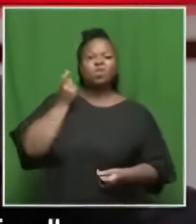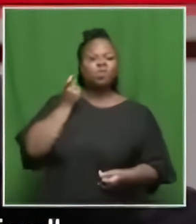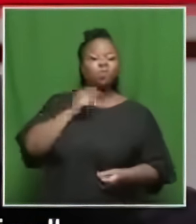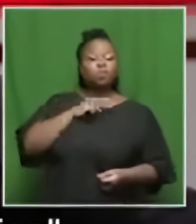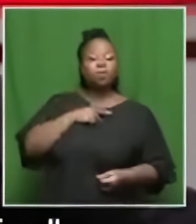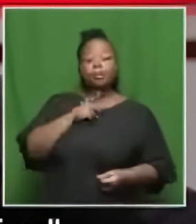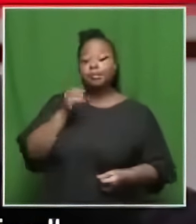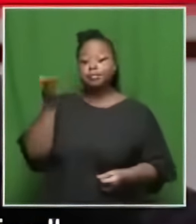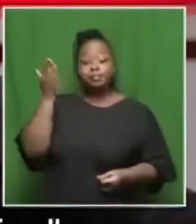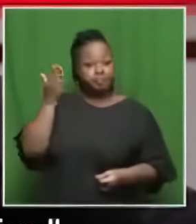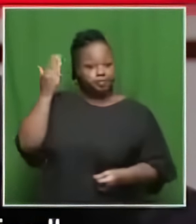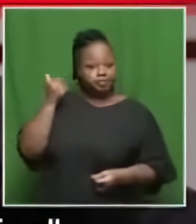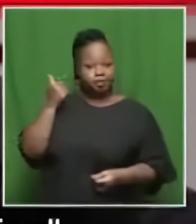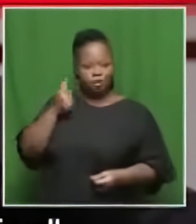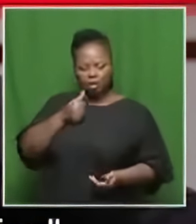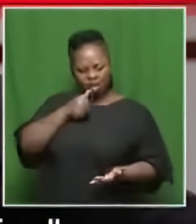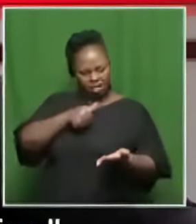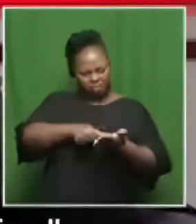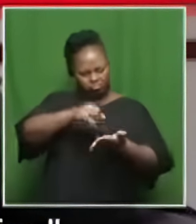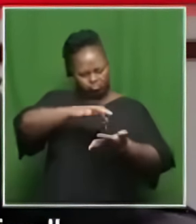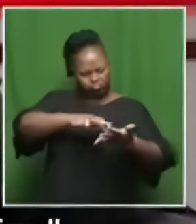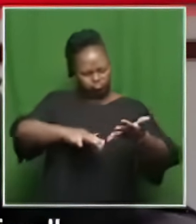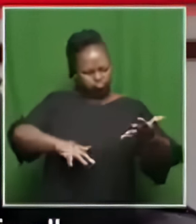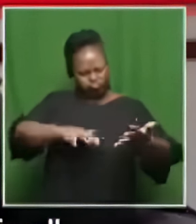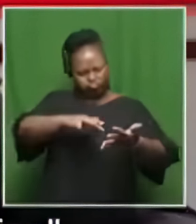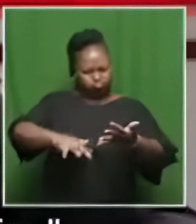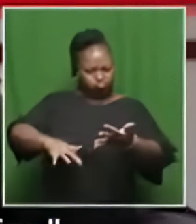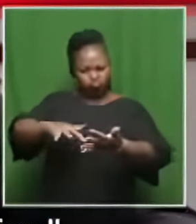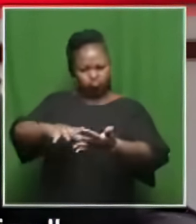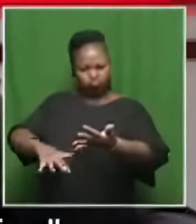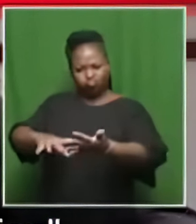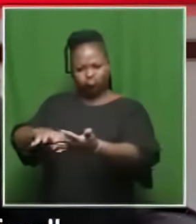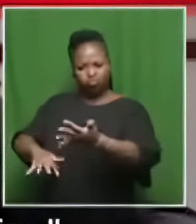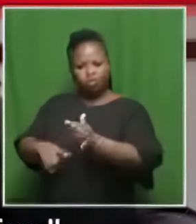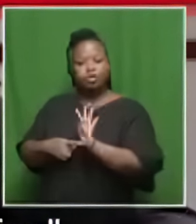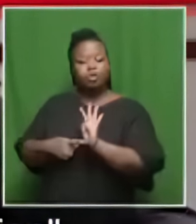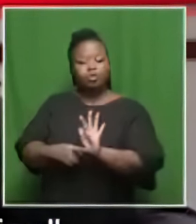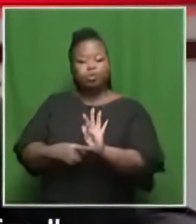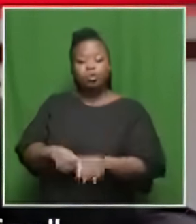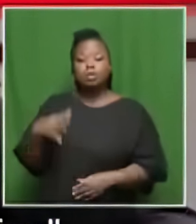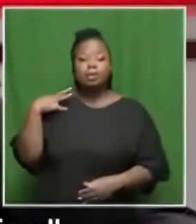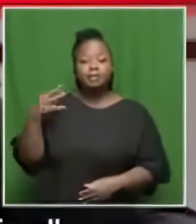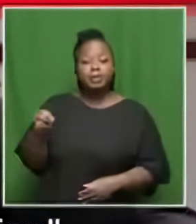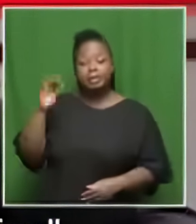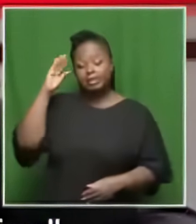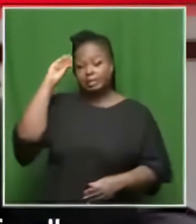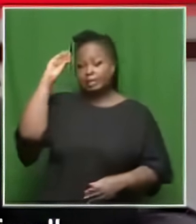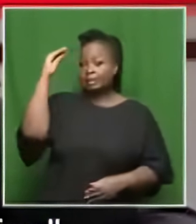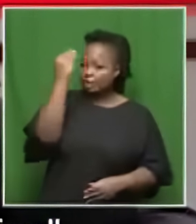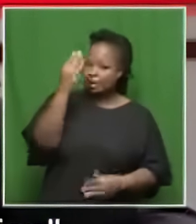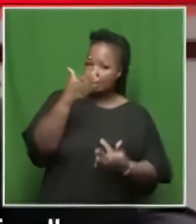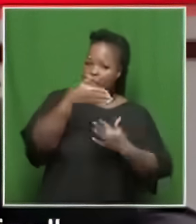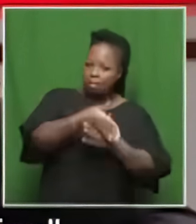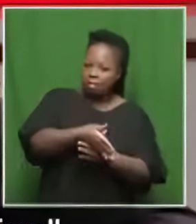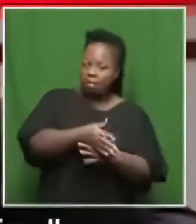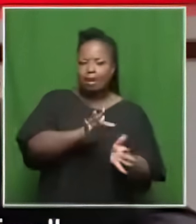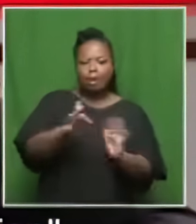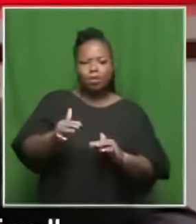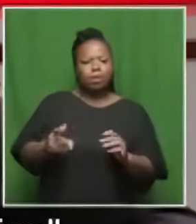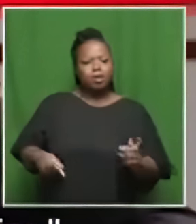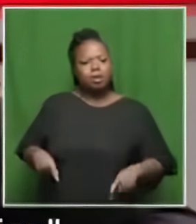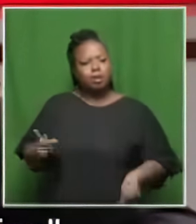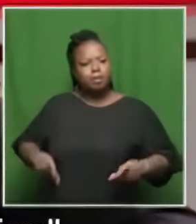after she wrote explosive documentation that shows how Minister Cele was interfering in the